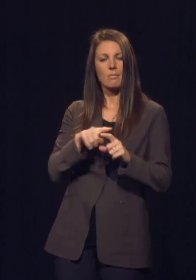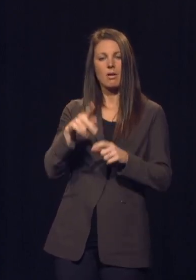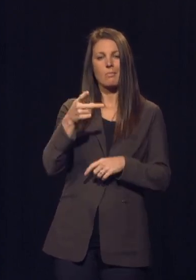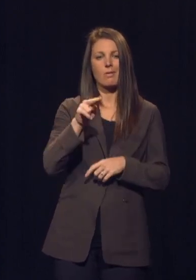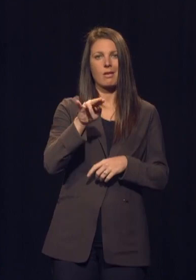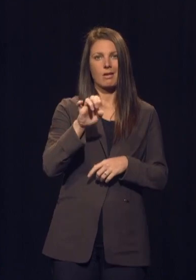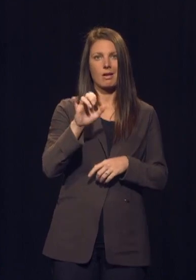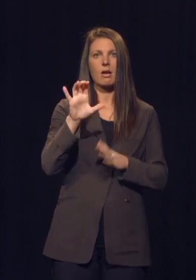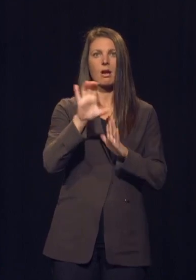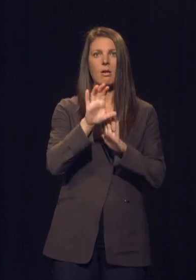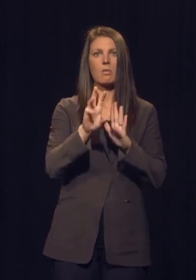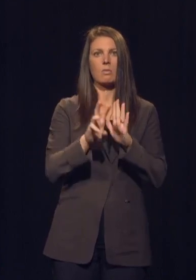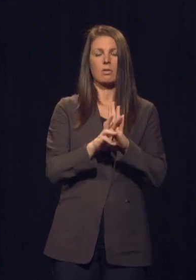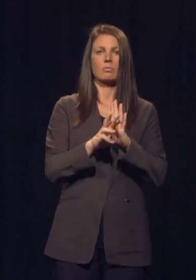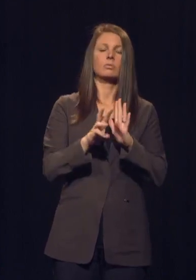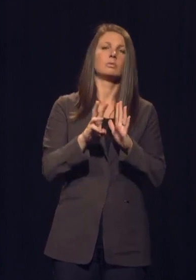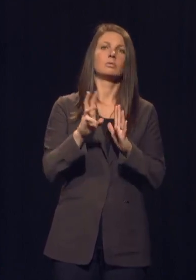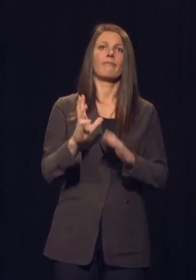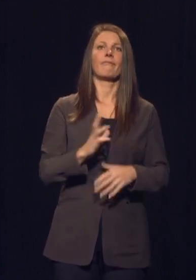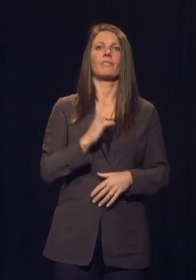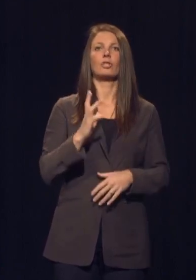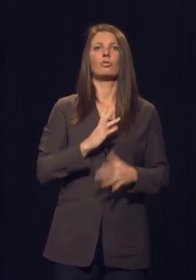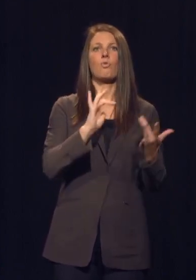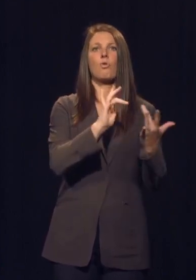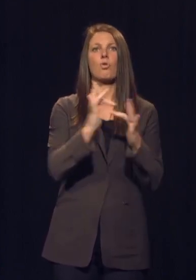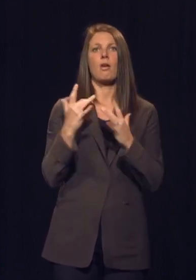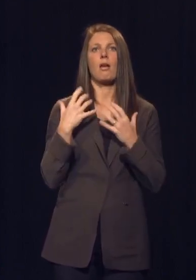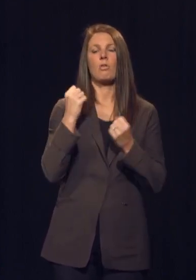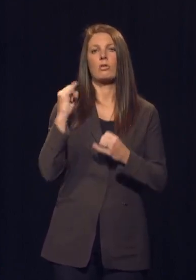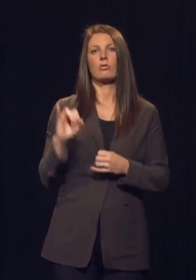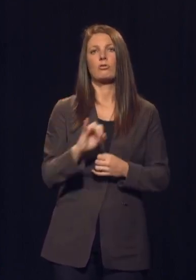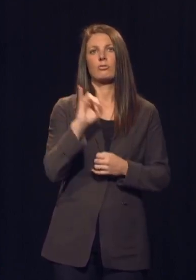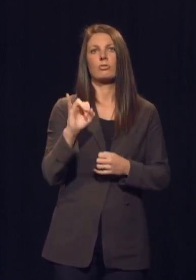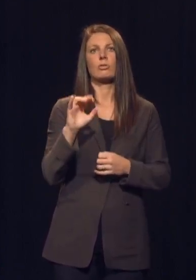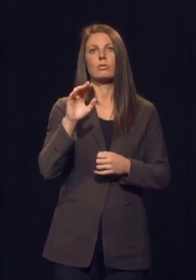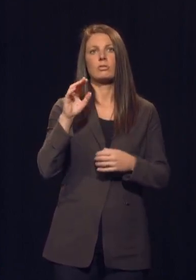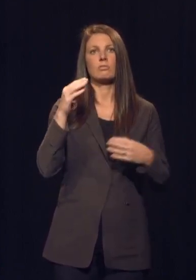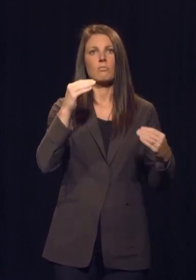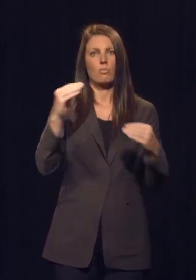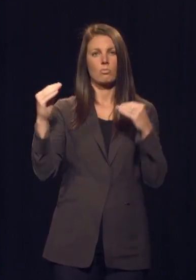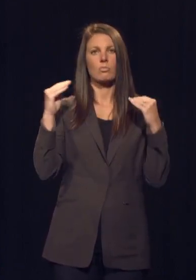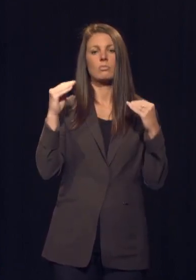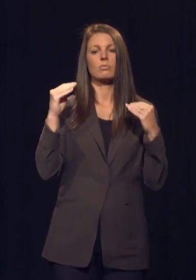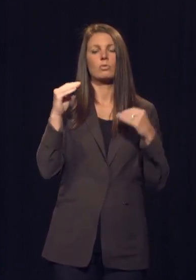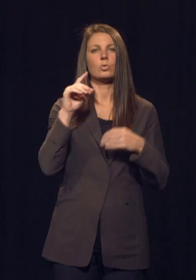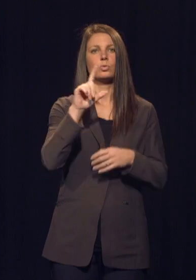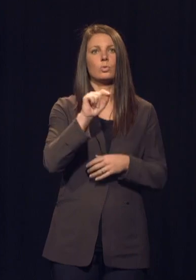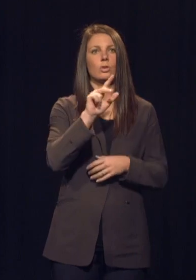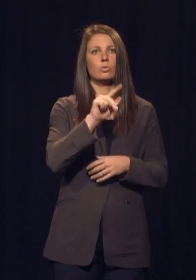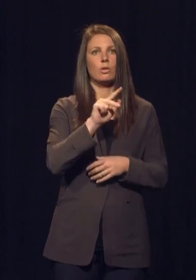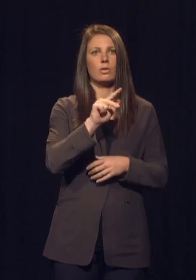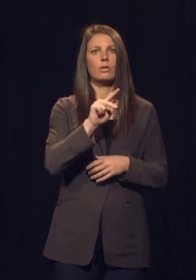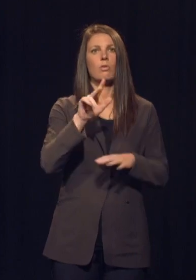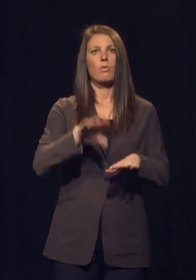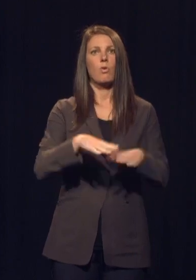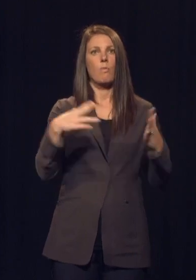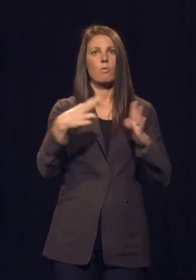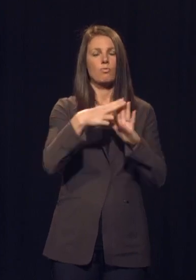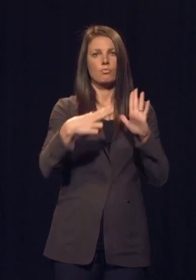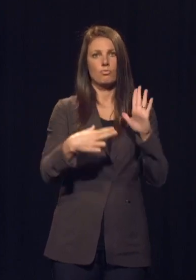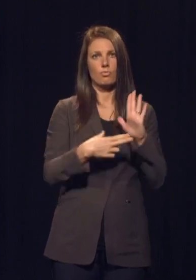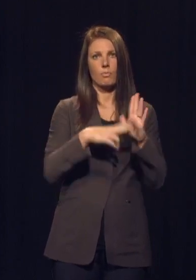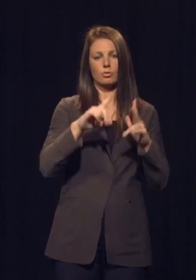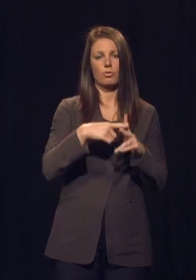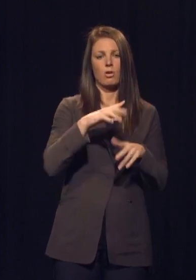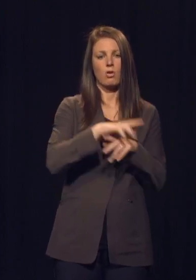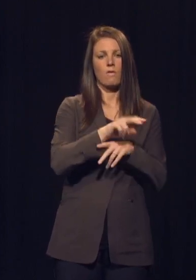the Commonwealth's official online health insurance marketplace. The 2023 open enrollment period began on November